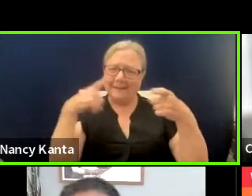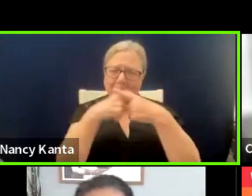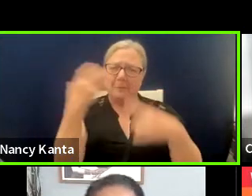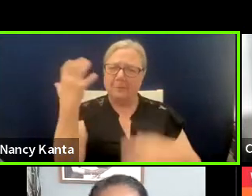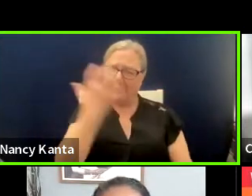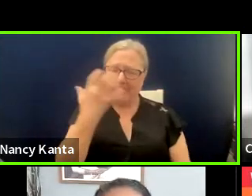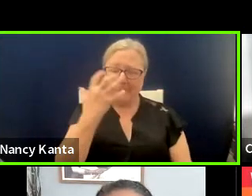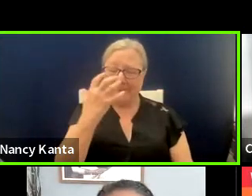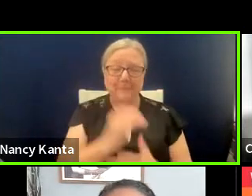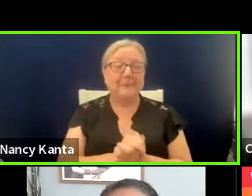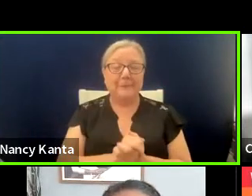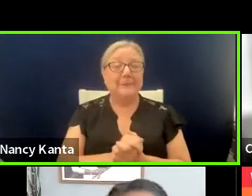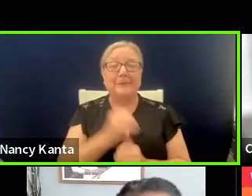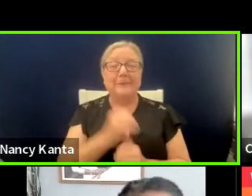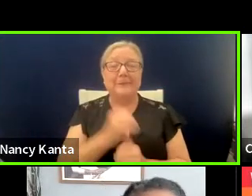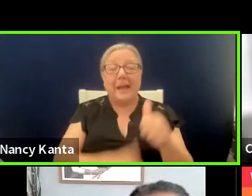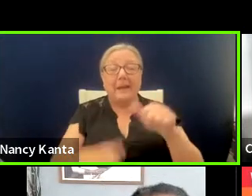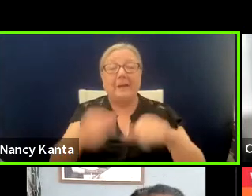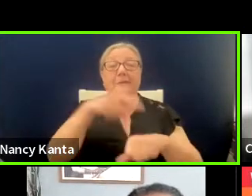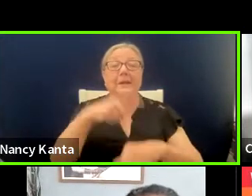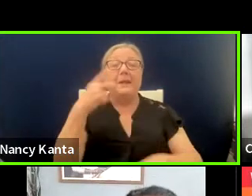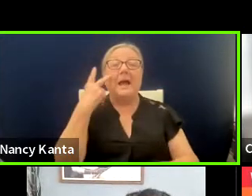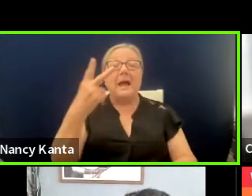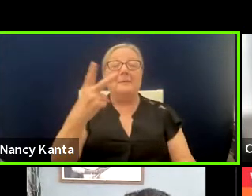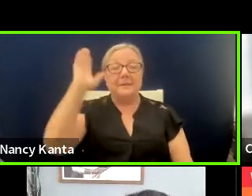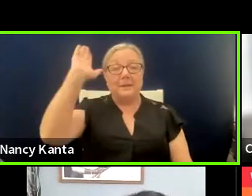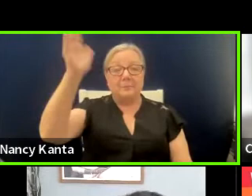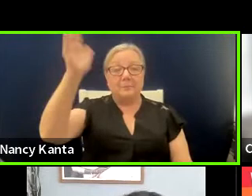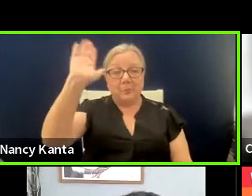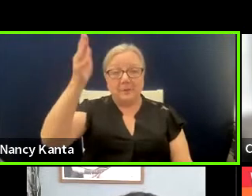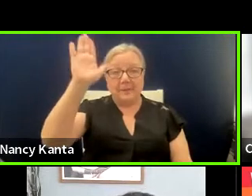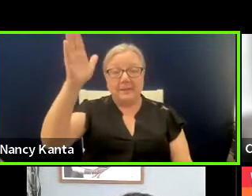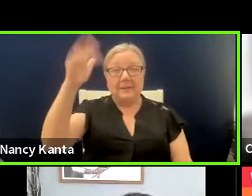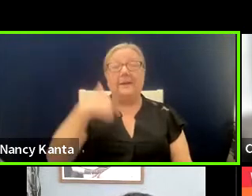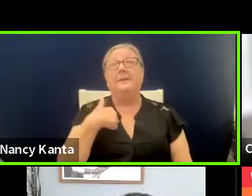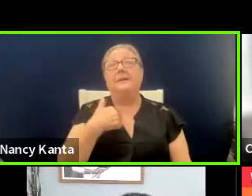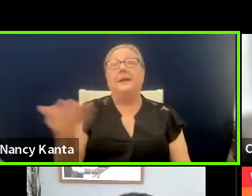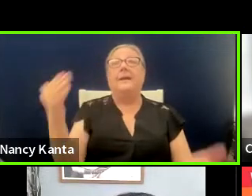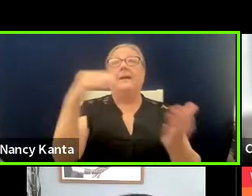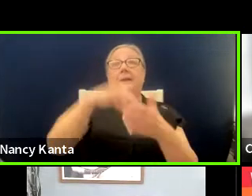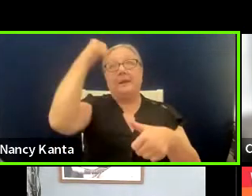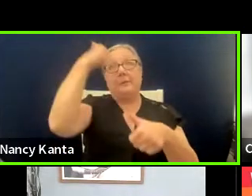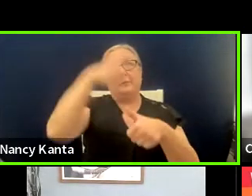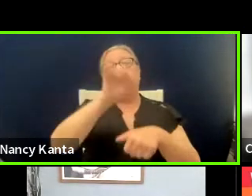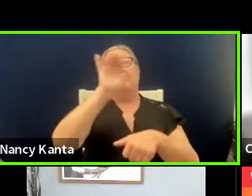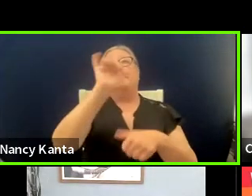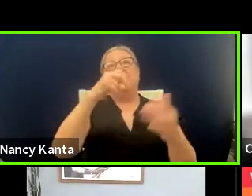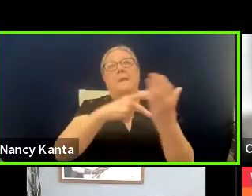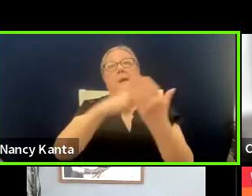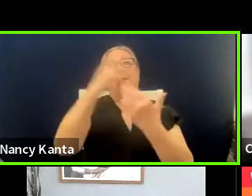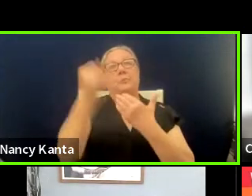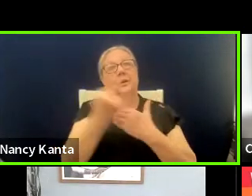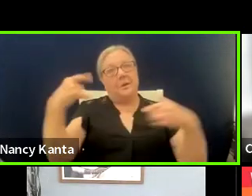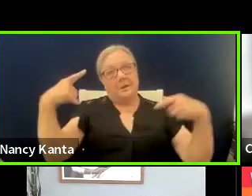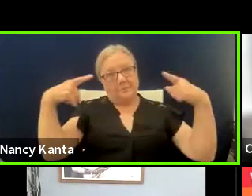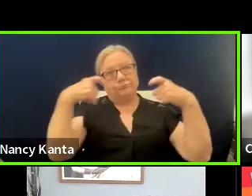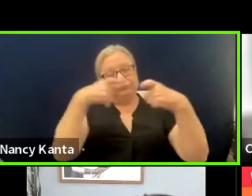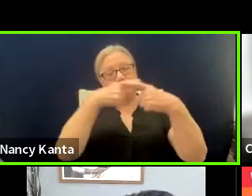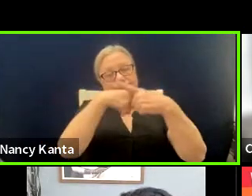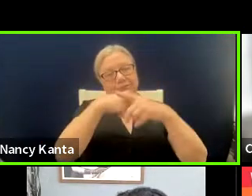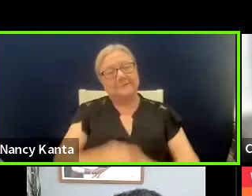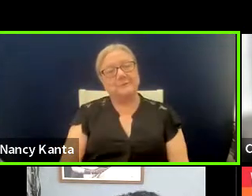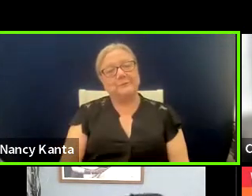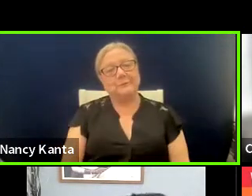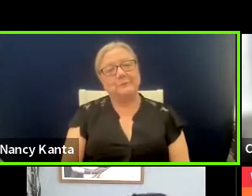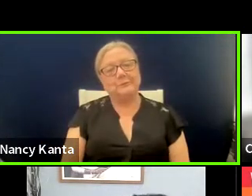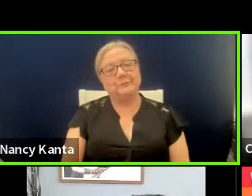one of these presentations, it reinforces how complex this project is. I think this might be a question for